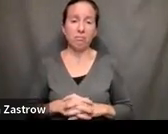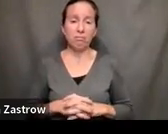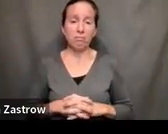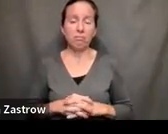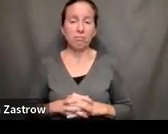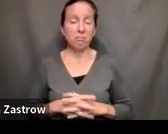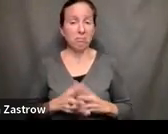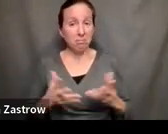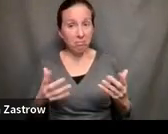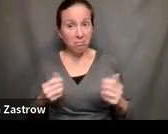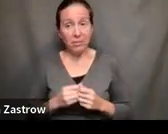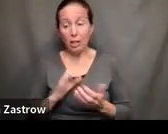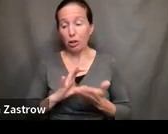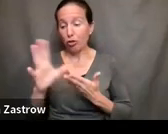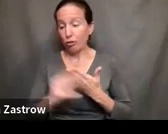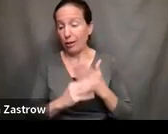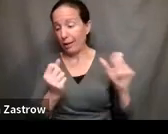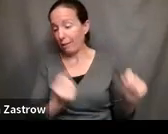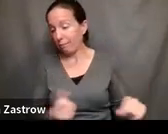use a whole different curriculum.